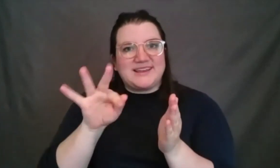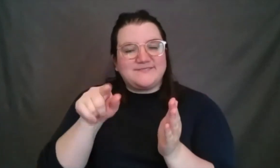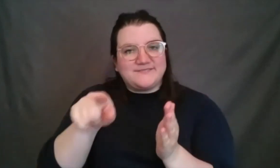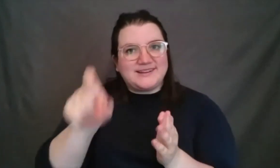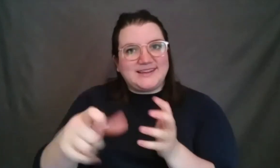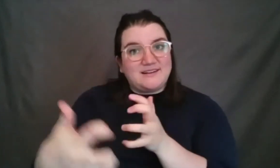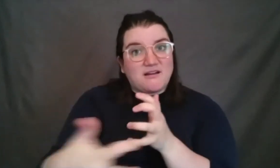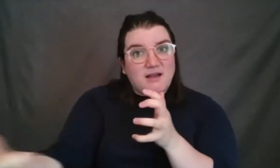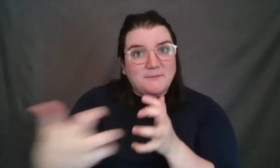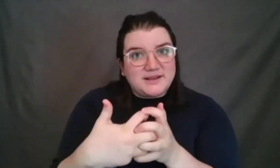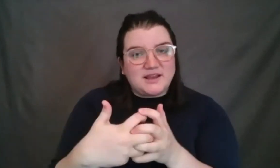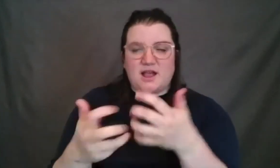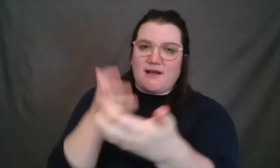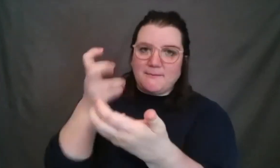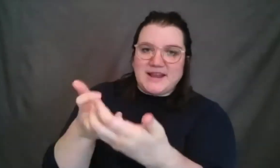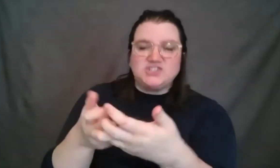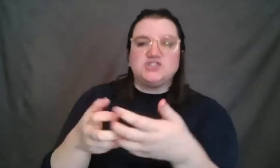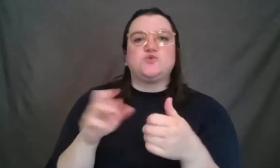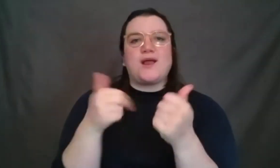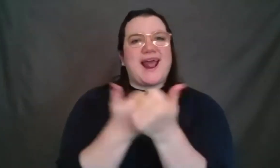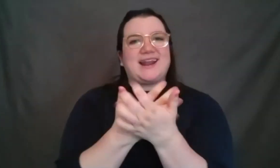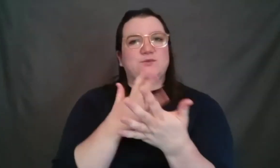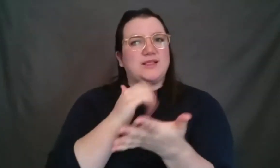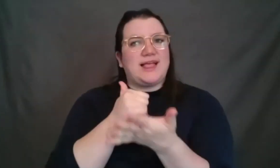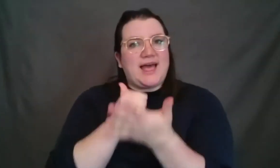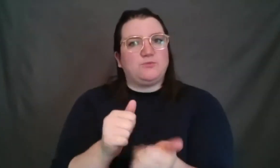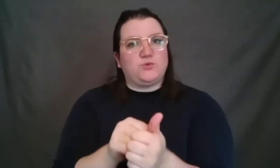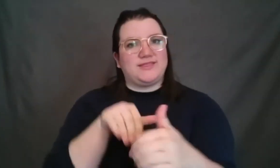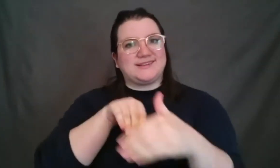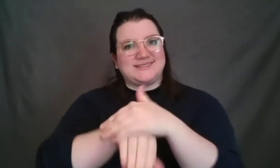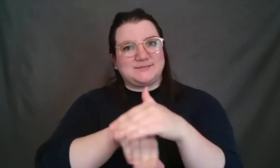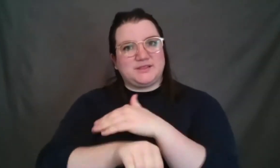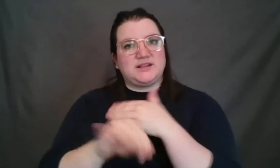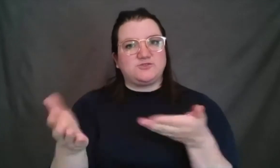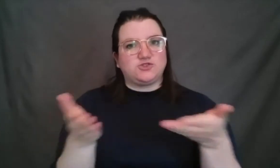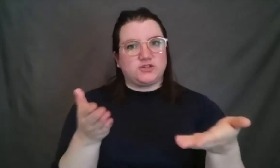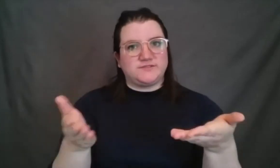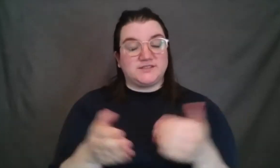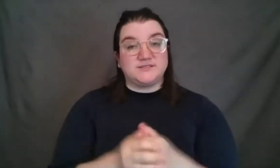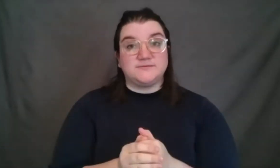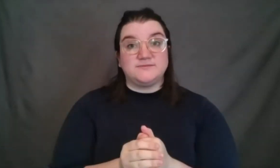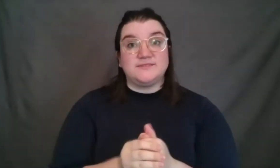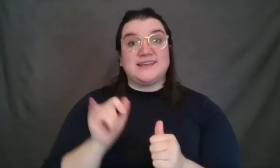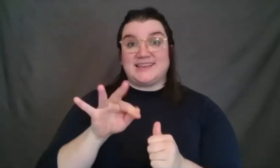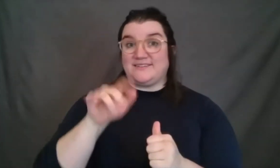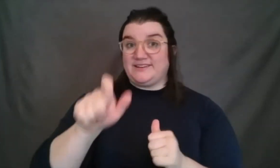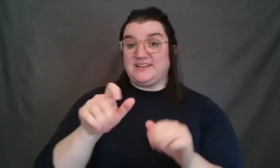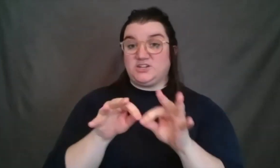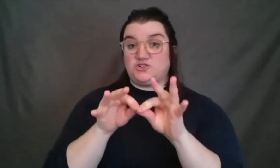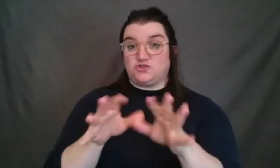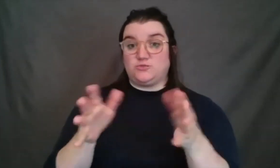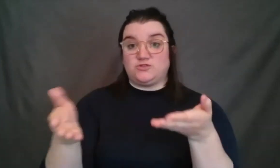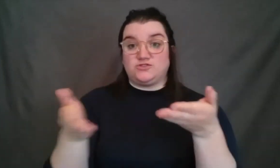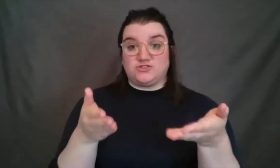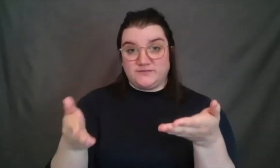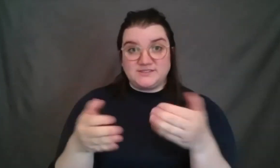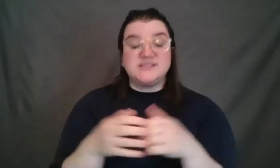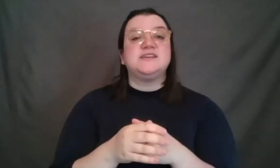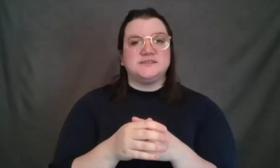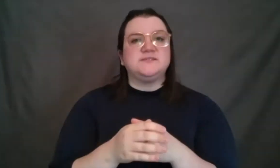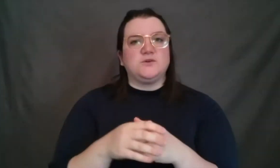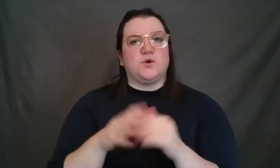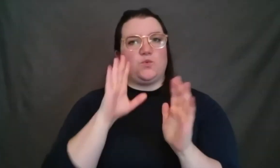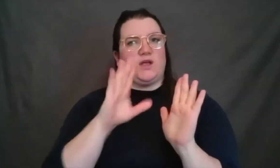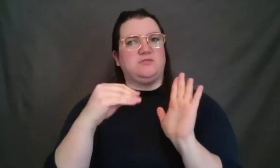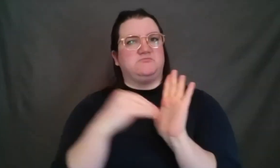accommodations or anything that will help with the accessibility of the services. So if there was a need for interpreter services, that would be notated in the appointment notes at that